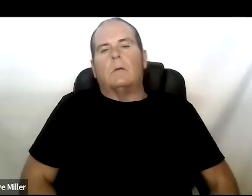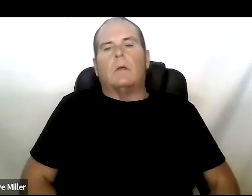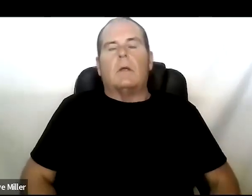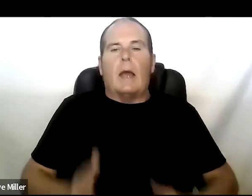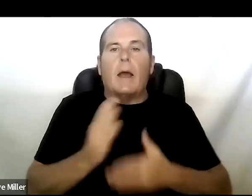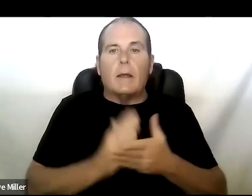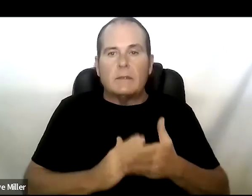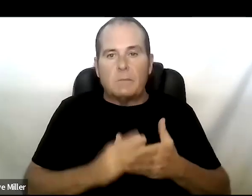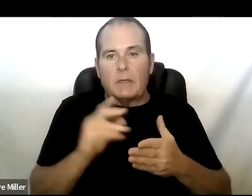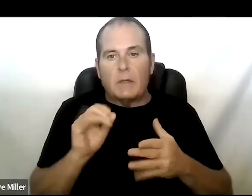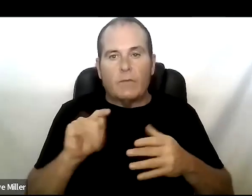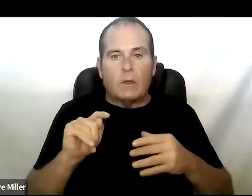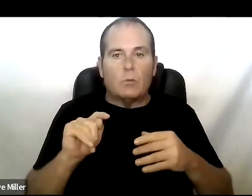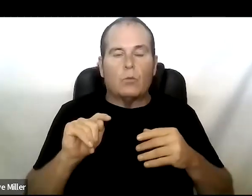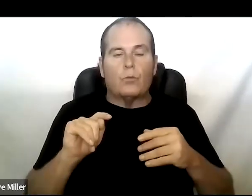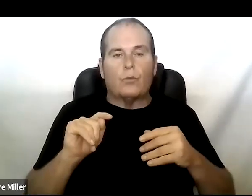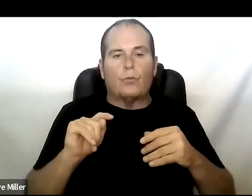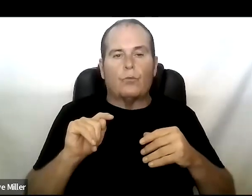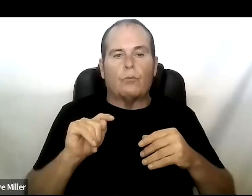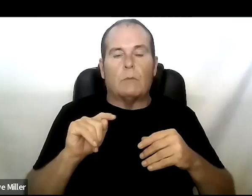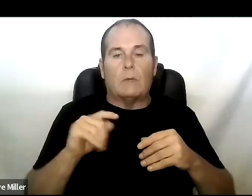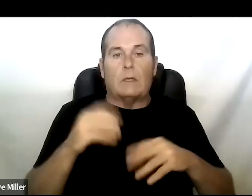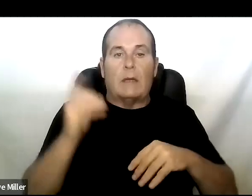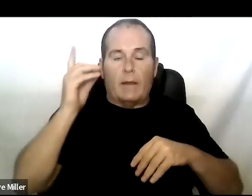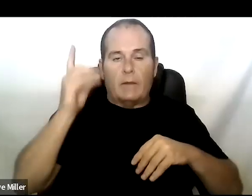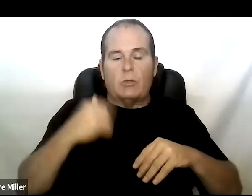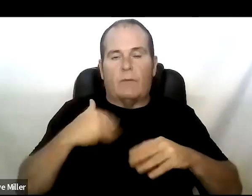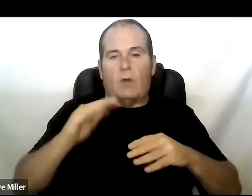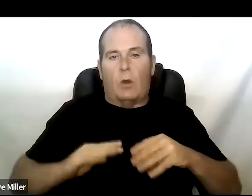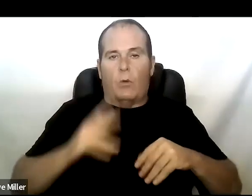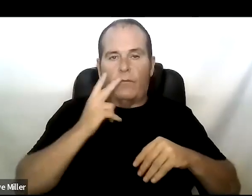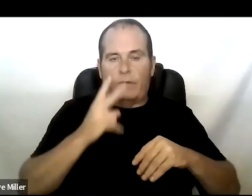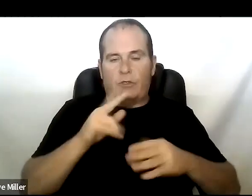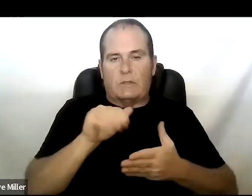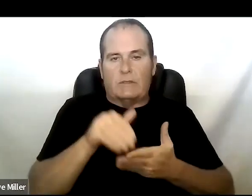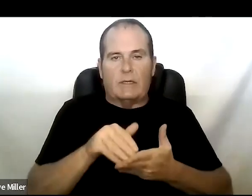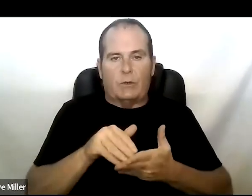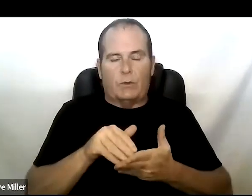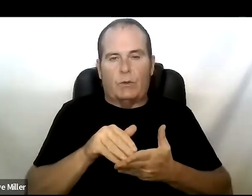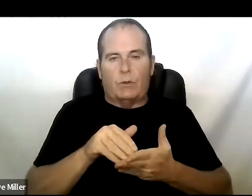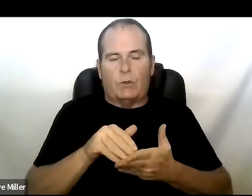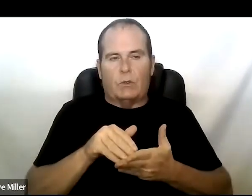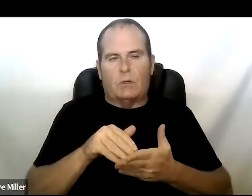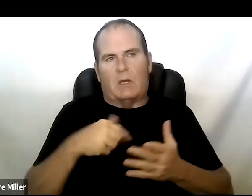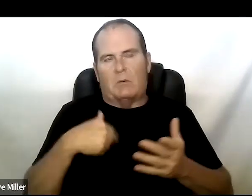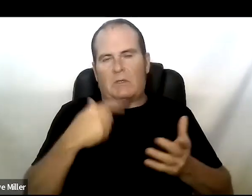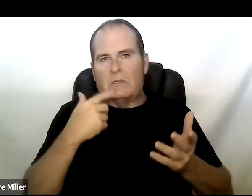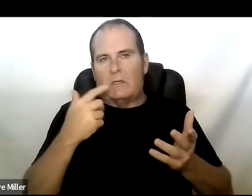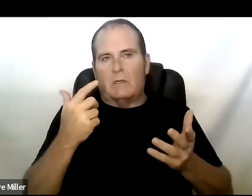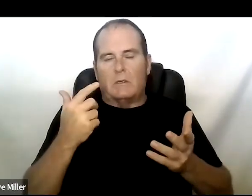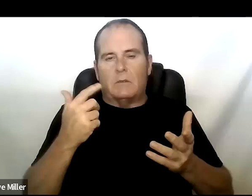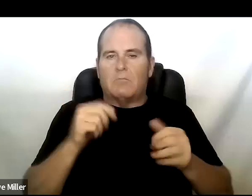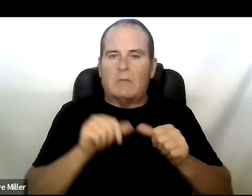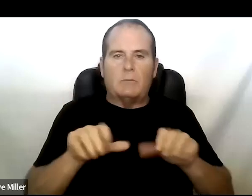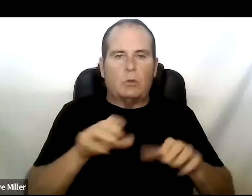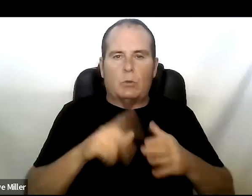aspect of it, so in Dallas, there's a low vision center. I'd say just kind of keep doing what you're doing. As